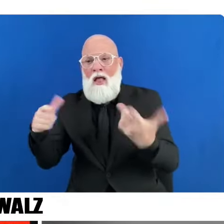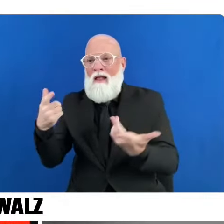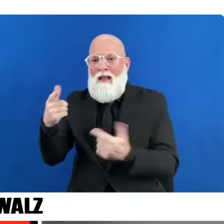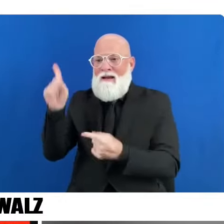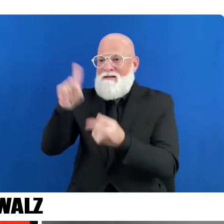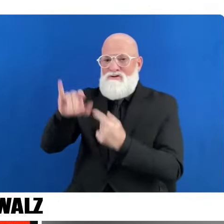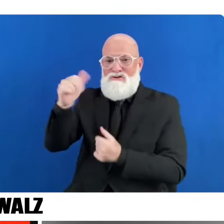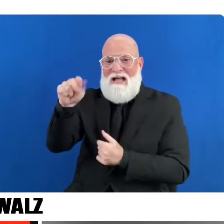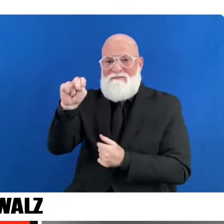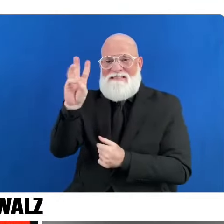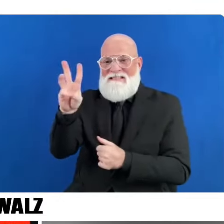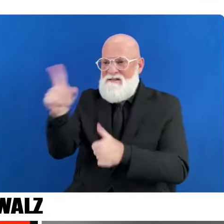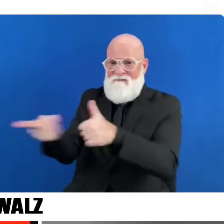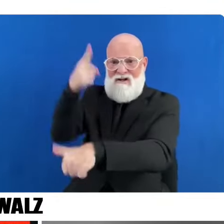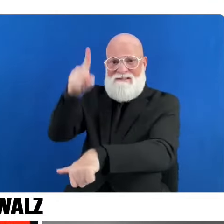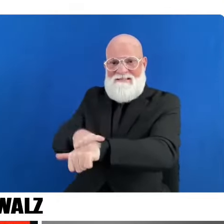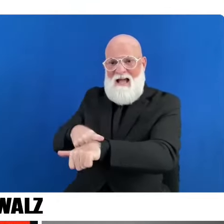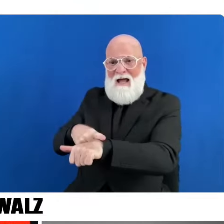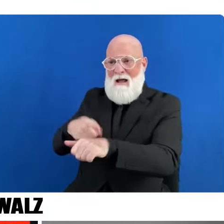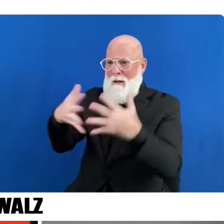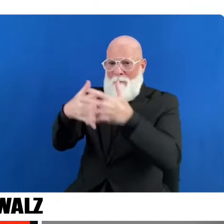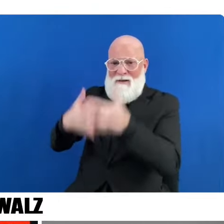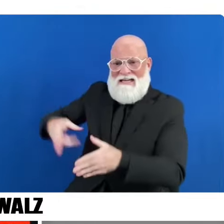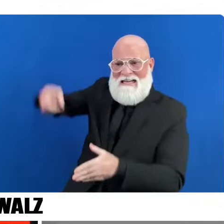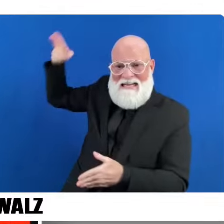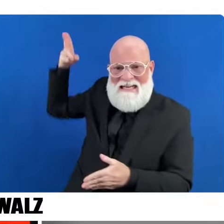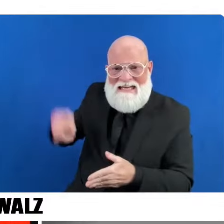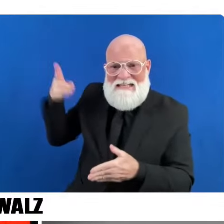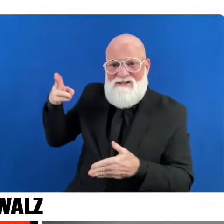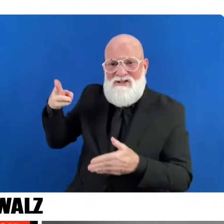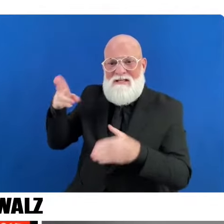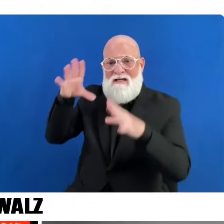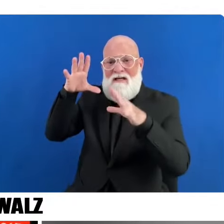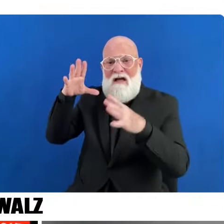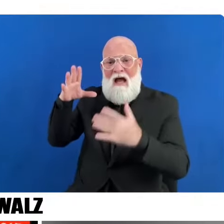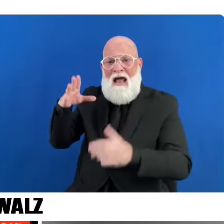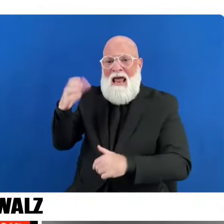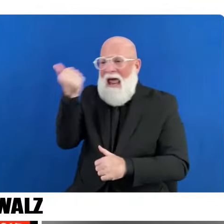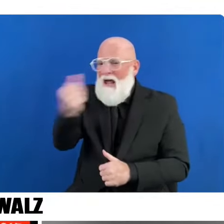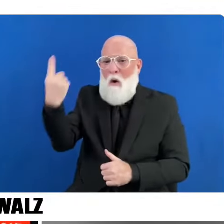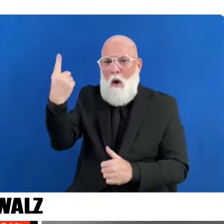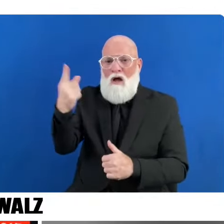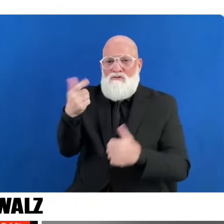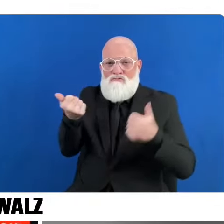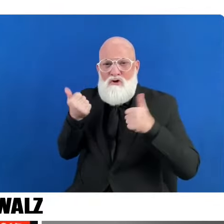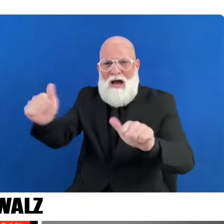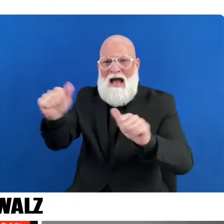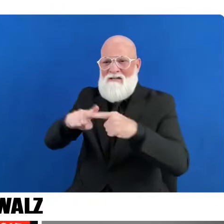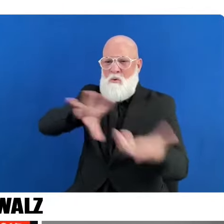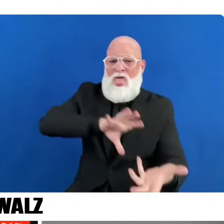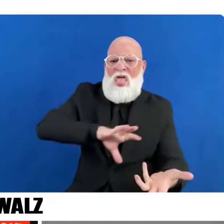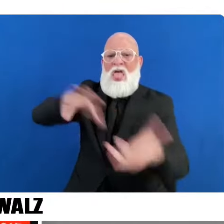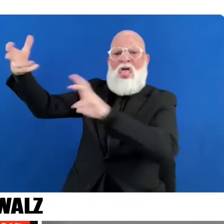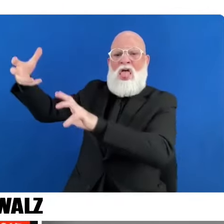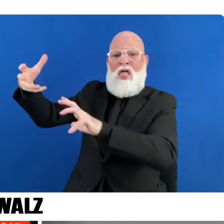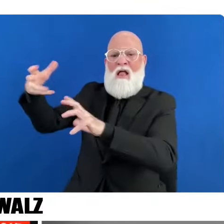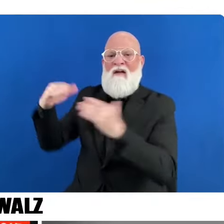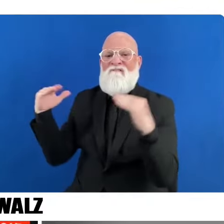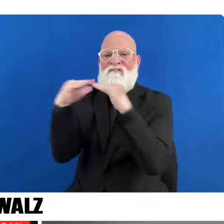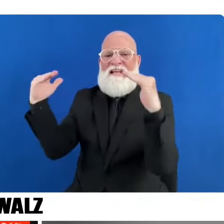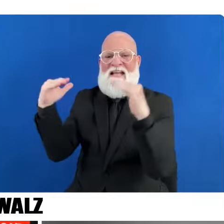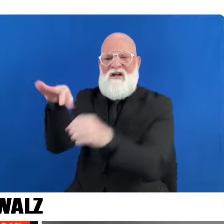history that a president or anyone tried to overturn a fair election and the peaceful transfer of power. And here we